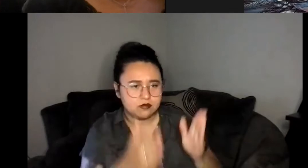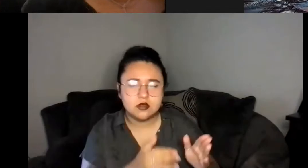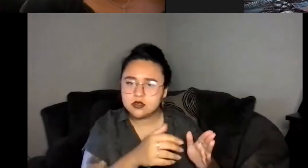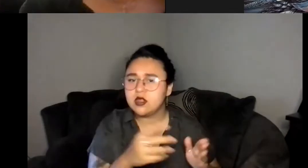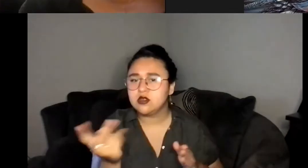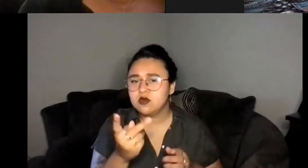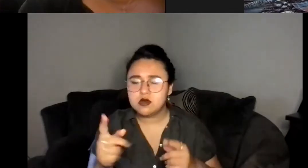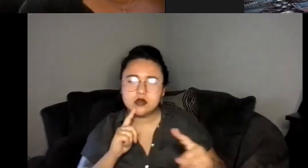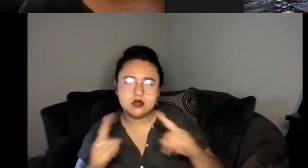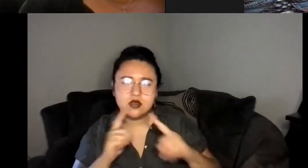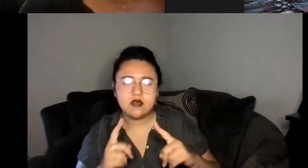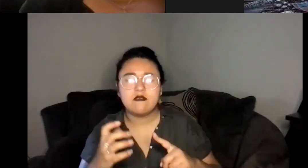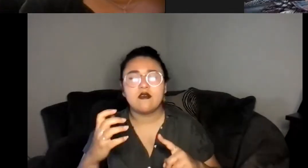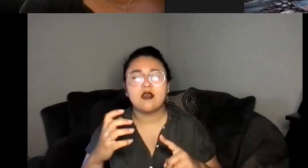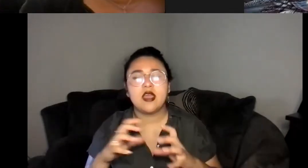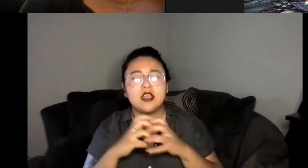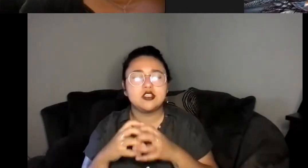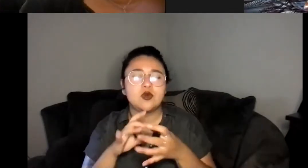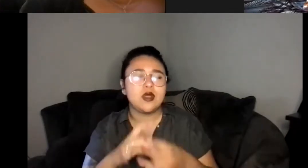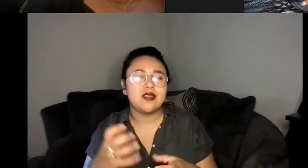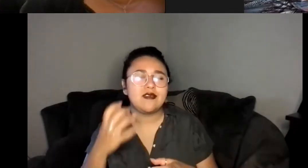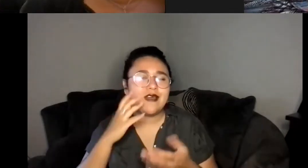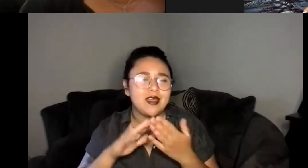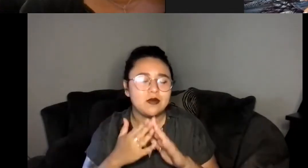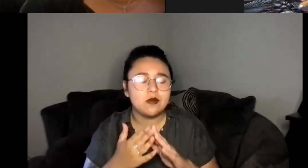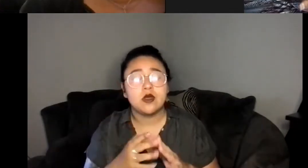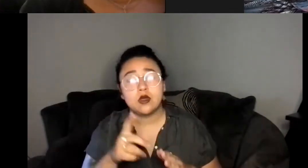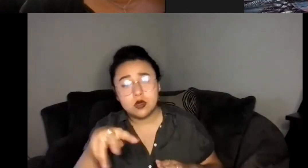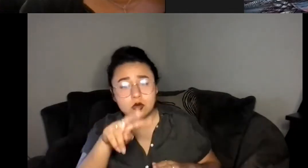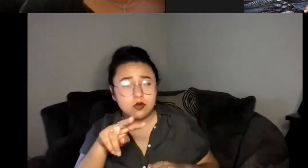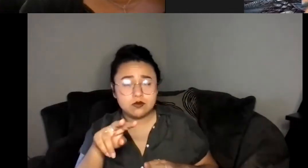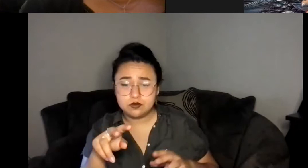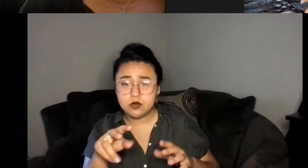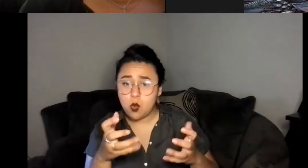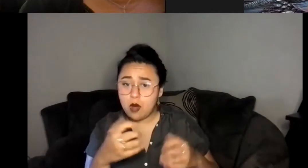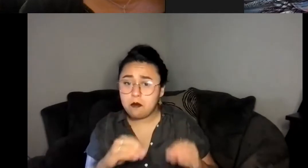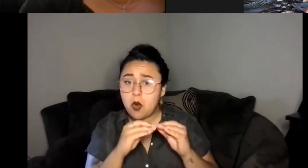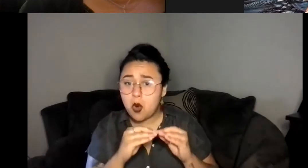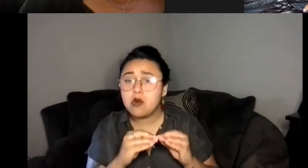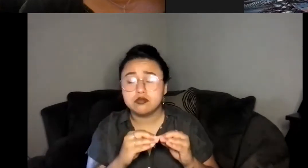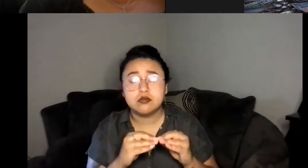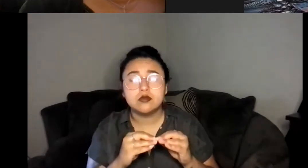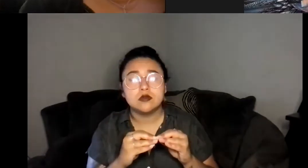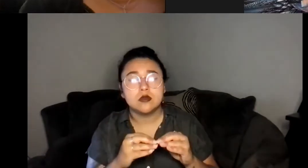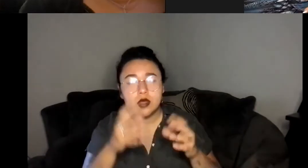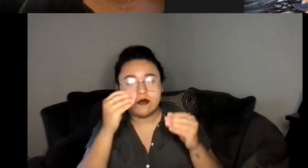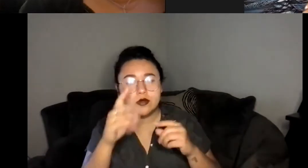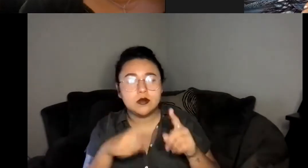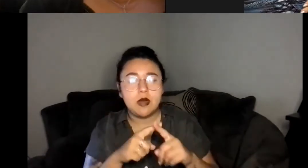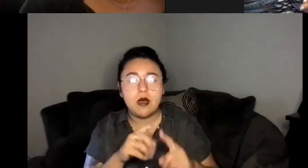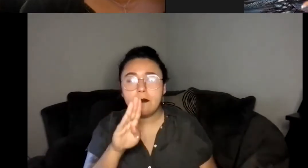you who are looking for more information about what Brandie was just talking about her work and FLAIR's work with the No Body